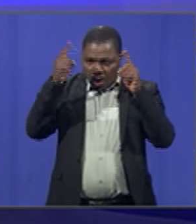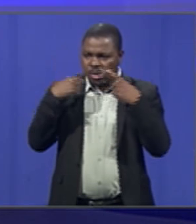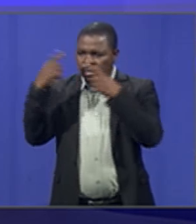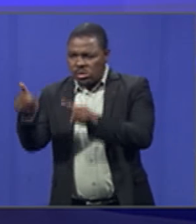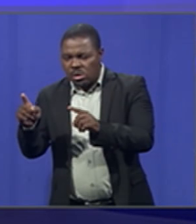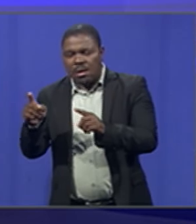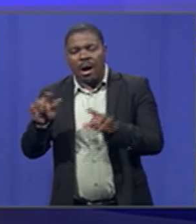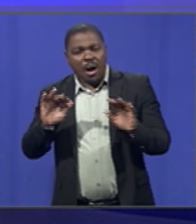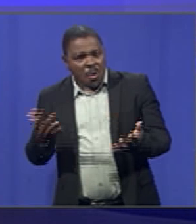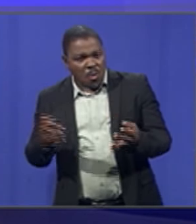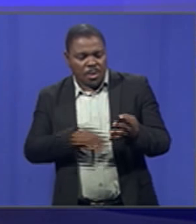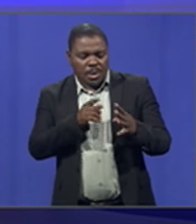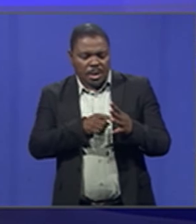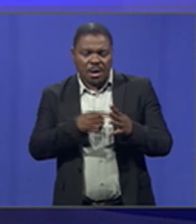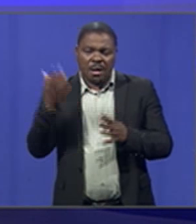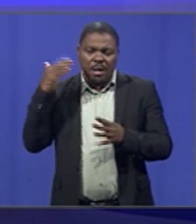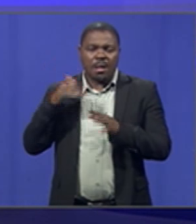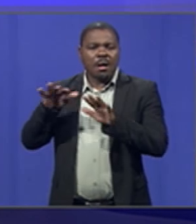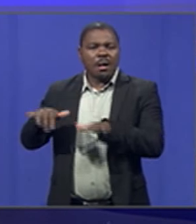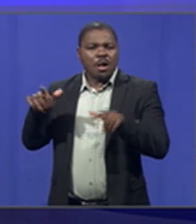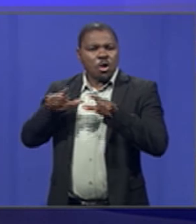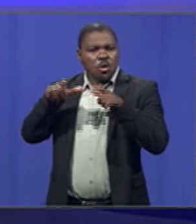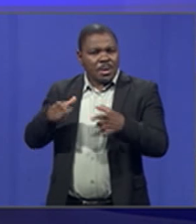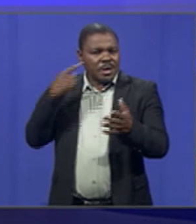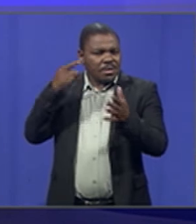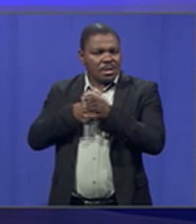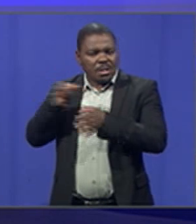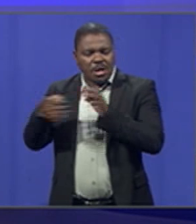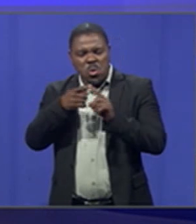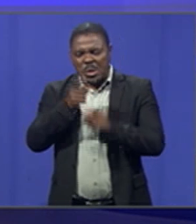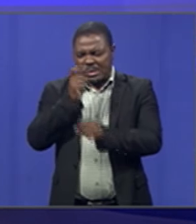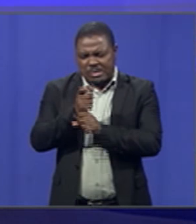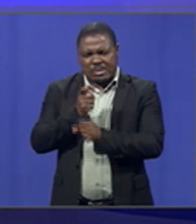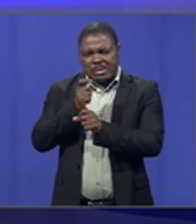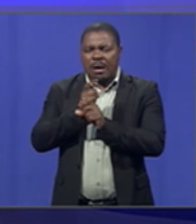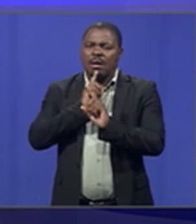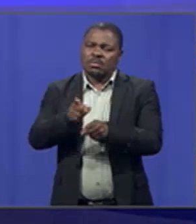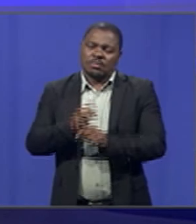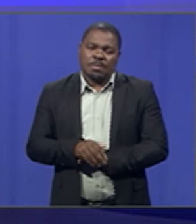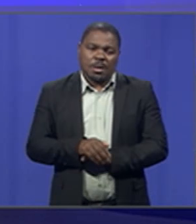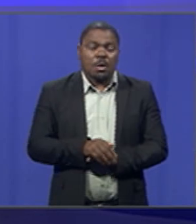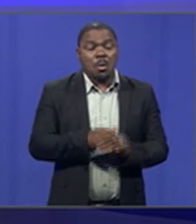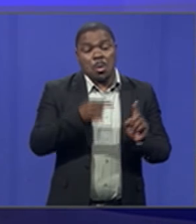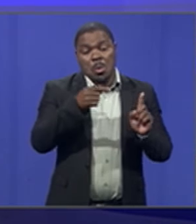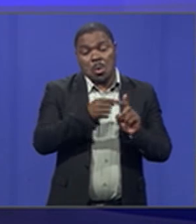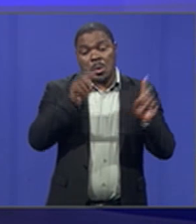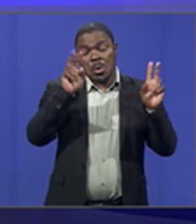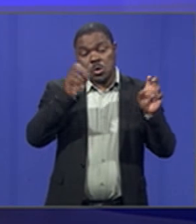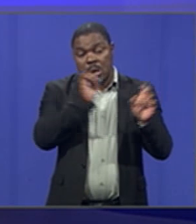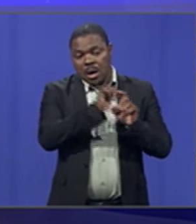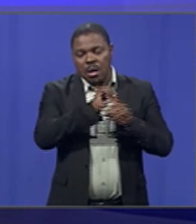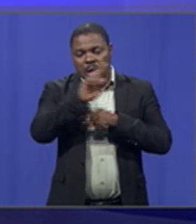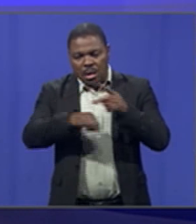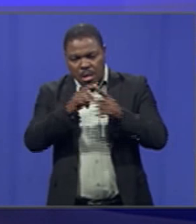jo bo fosagetseng fa pele ga komiti ya nakwana le tse dingwe. Matala ke thitokgang ya ditatofatso tse di nnileng le seabe mo go tlhomiweng